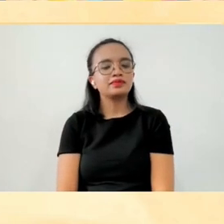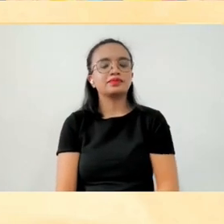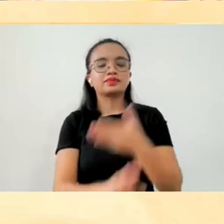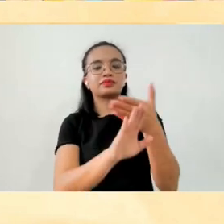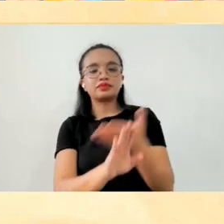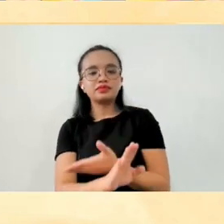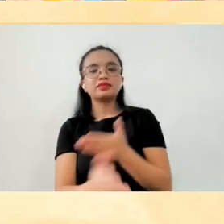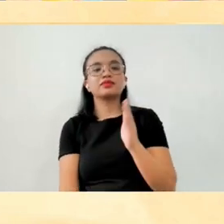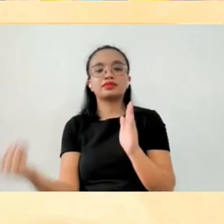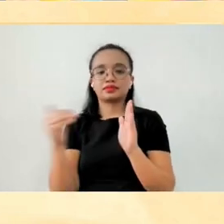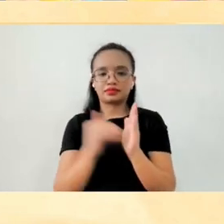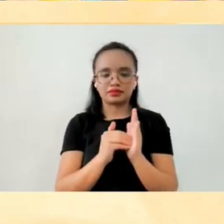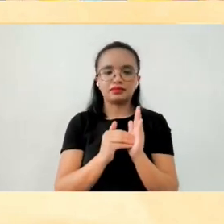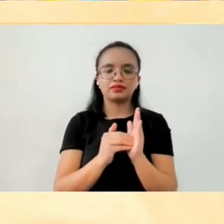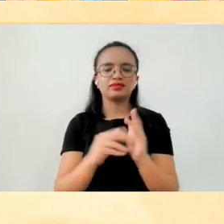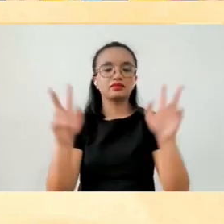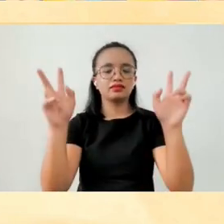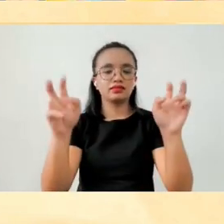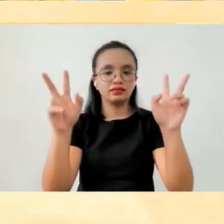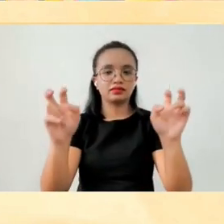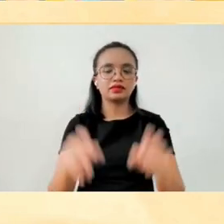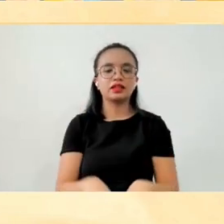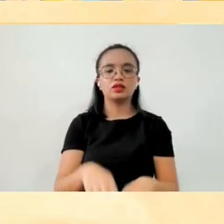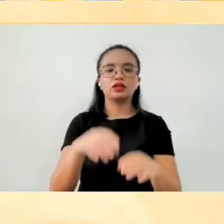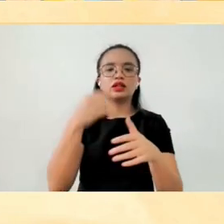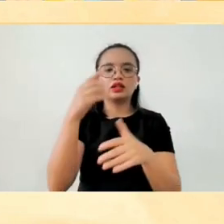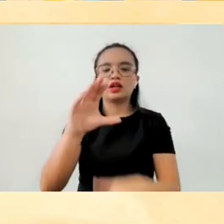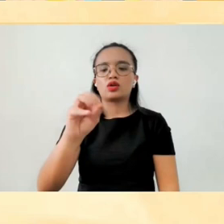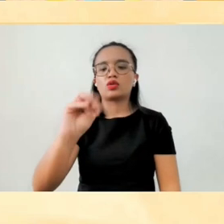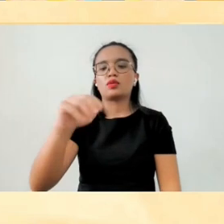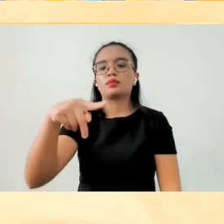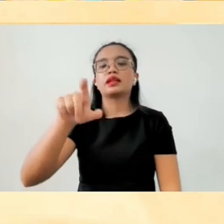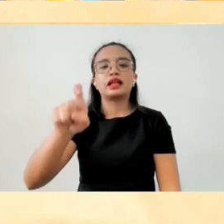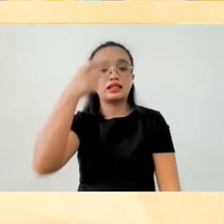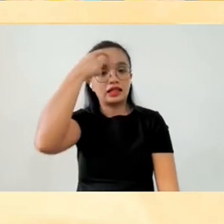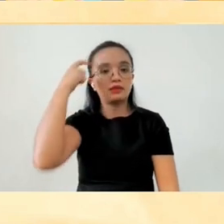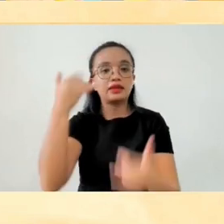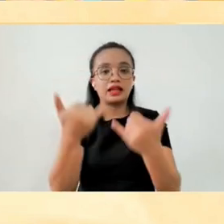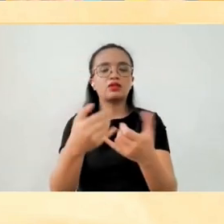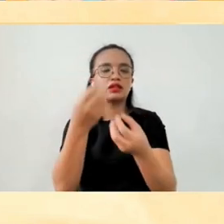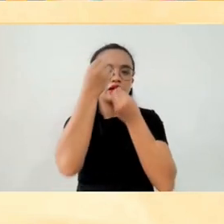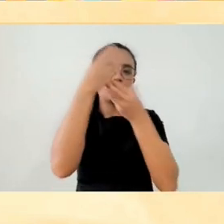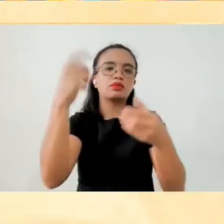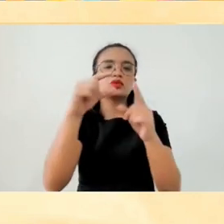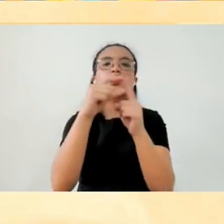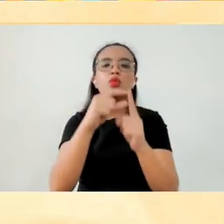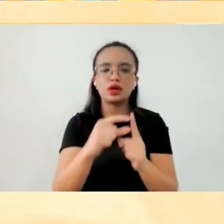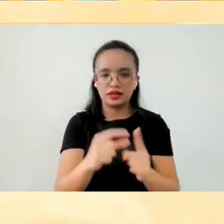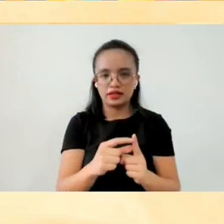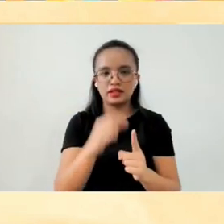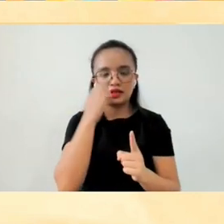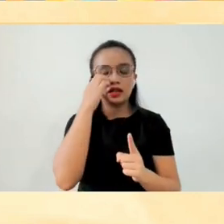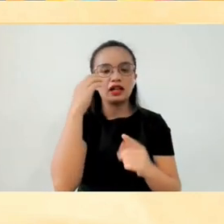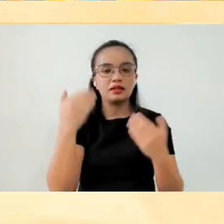to the topic of complex trauma, let me share with you some words about trauma, that guidelines that I